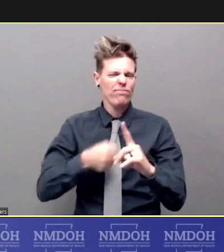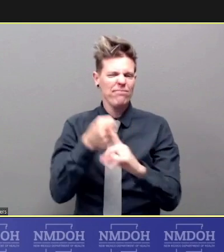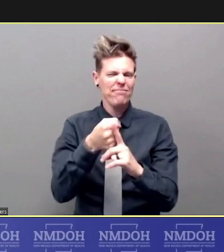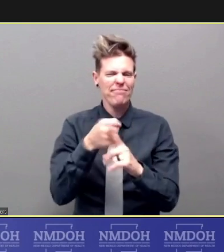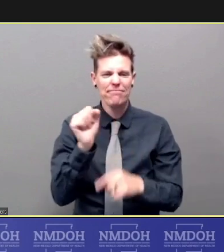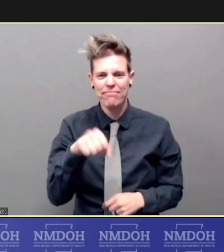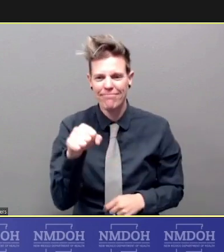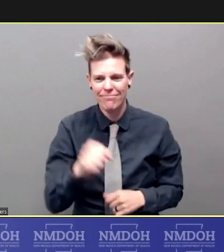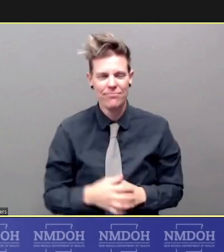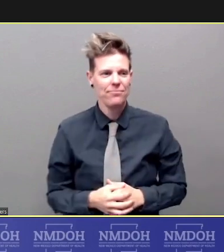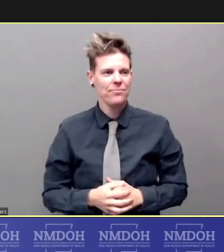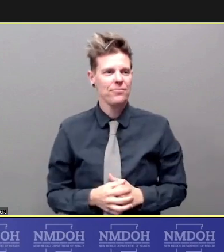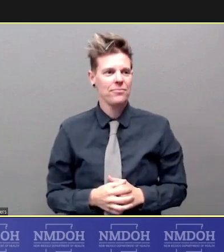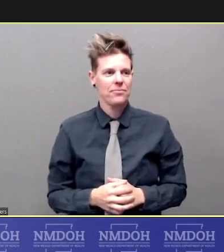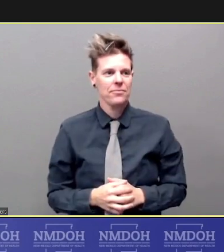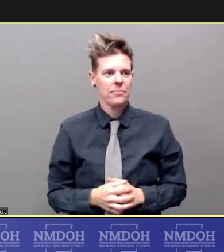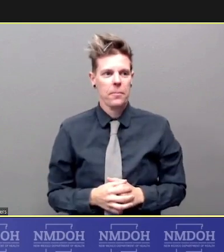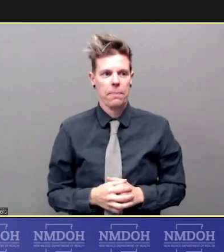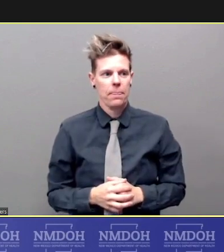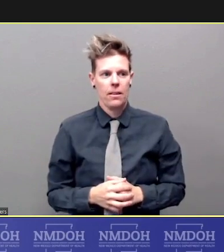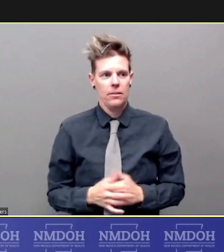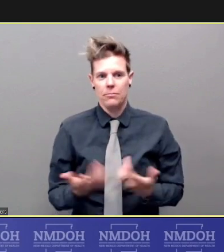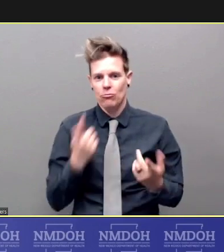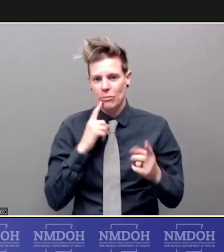Yeah. And yeah, I would just add that it's